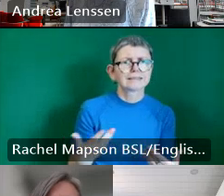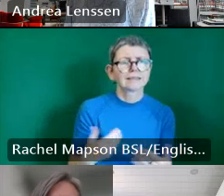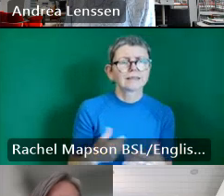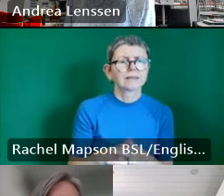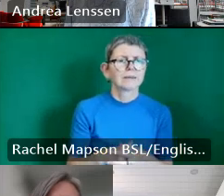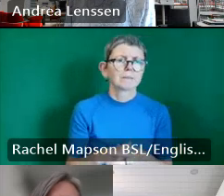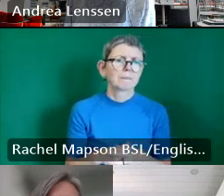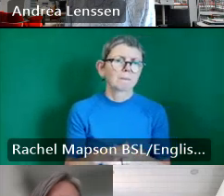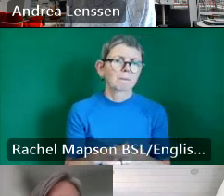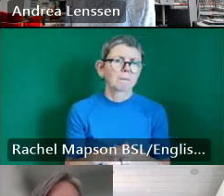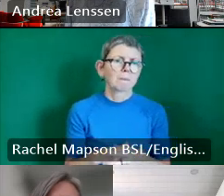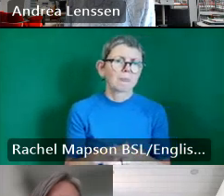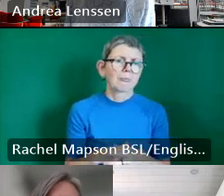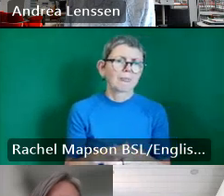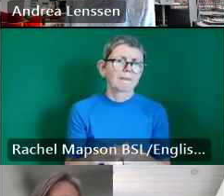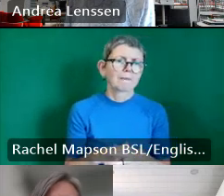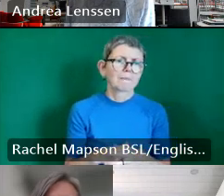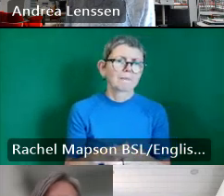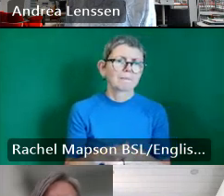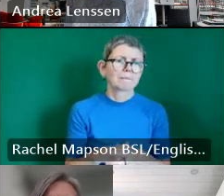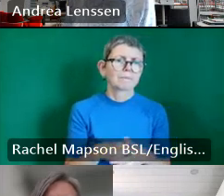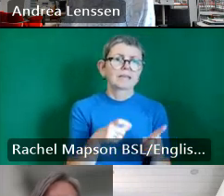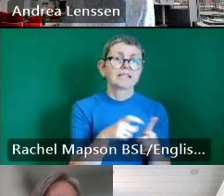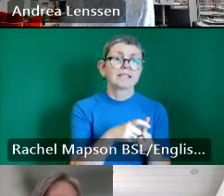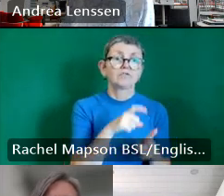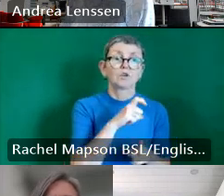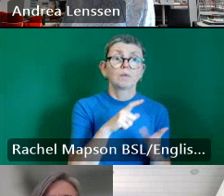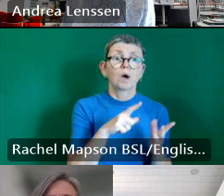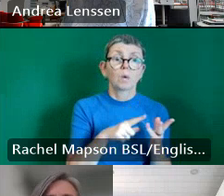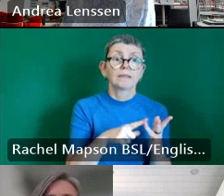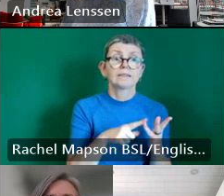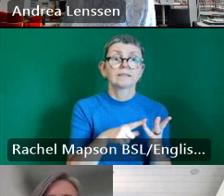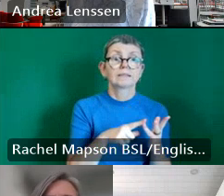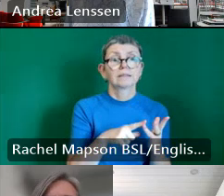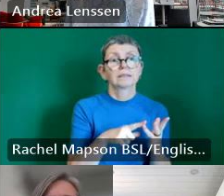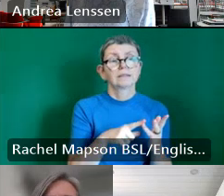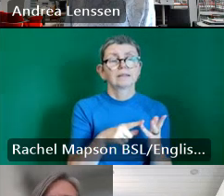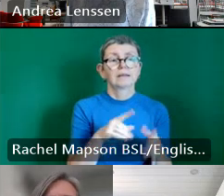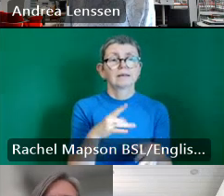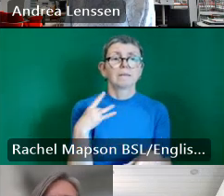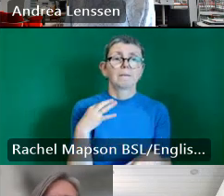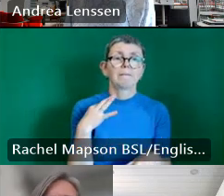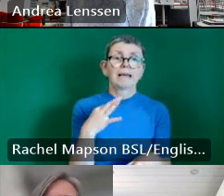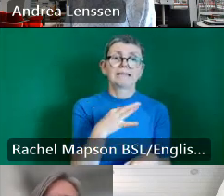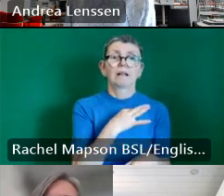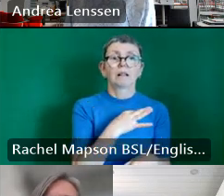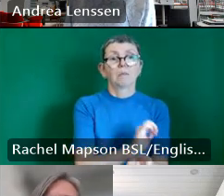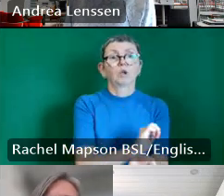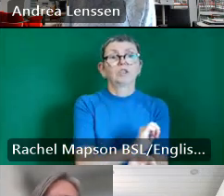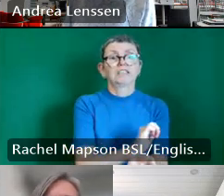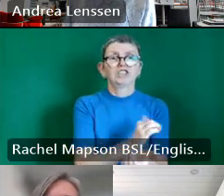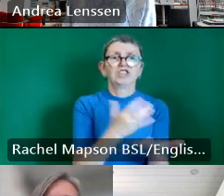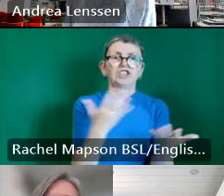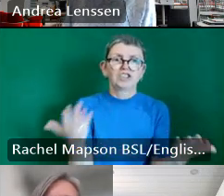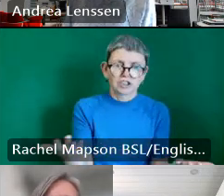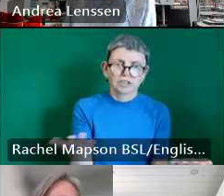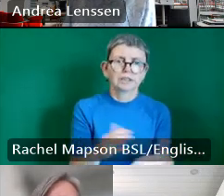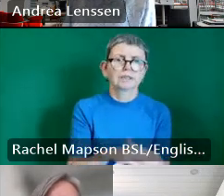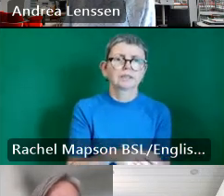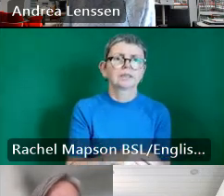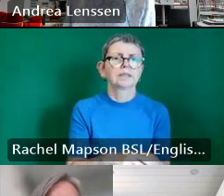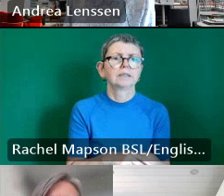Owens, her book on medical bondage was really good. He talks about the history, the origin of gynecology, and it kind of just gives you, you